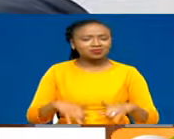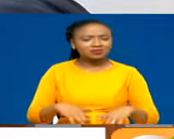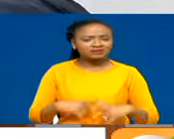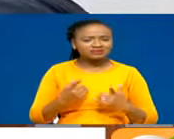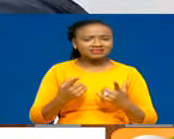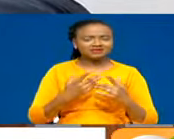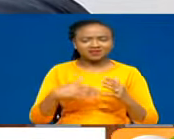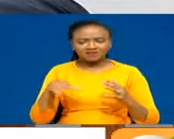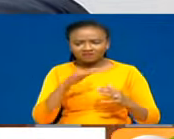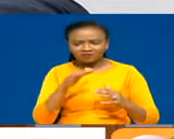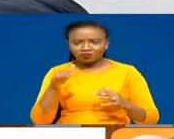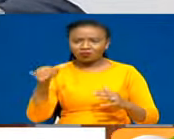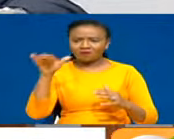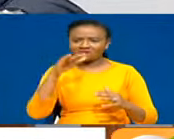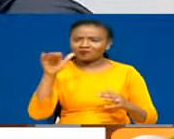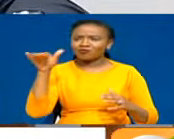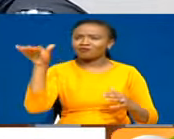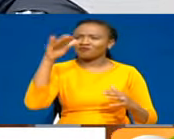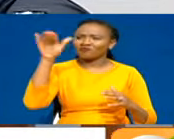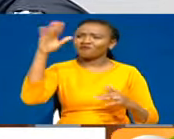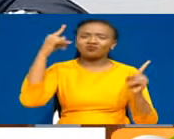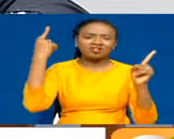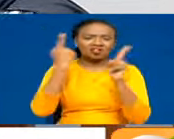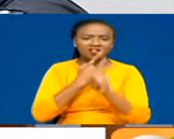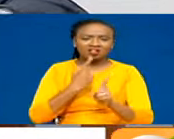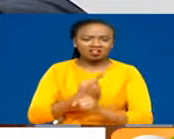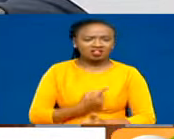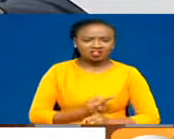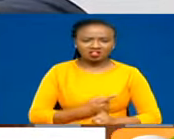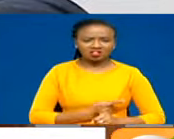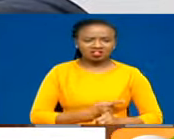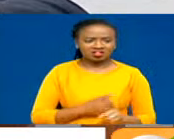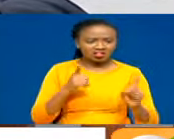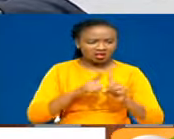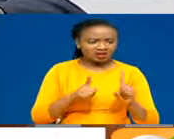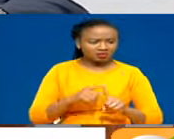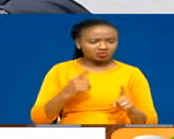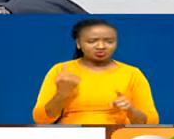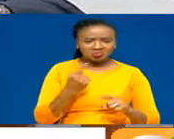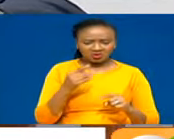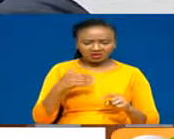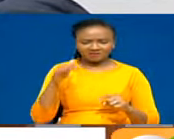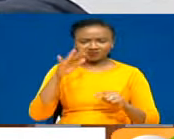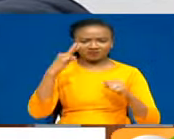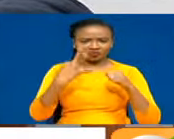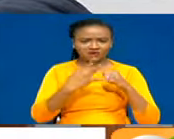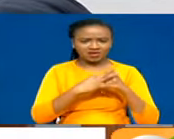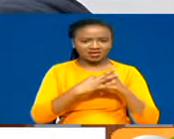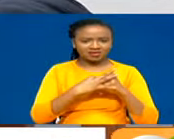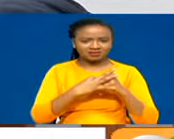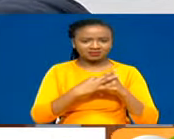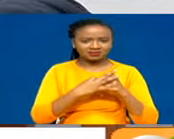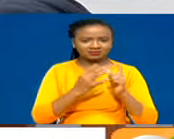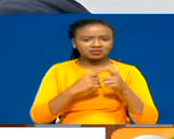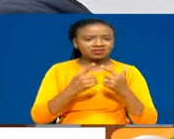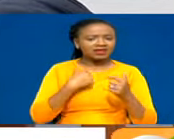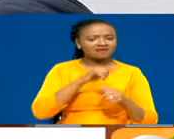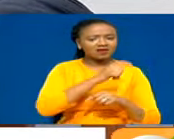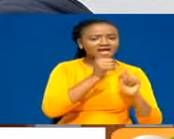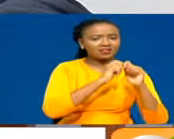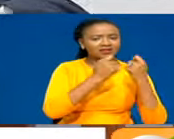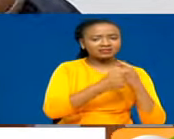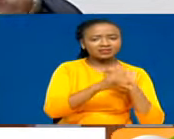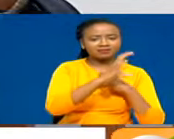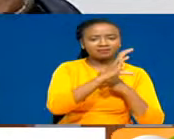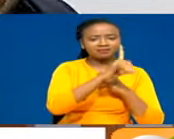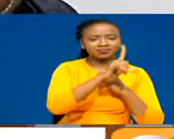different teams. And I remember being on, I think we were on the 8th floor, and the Clippers were on the